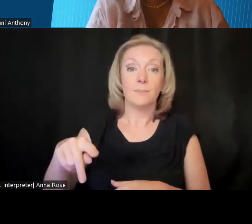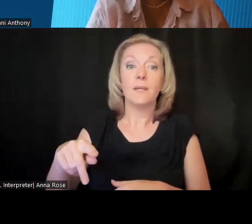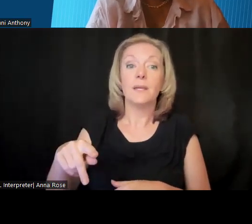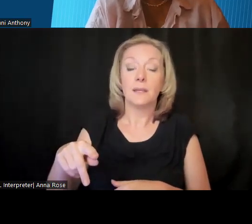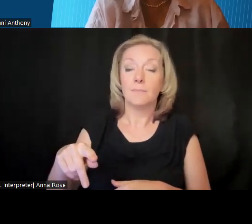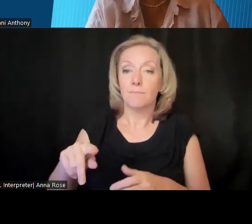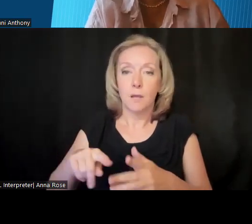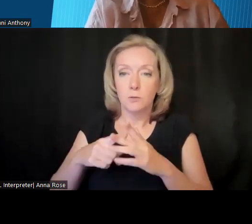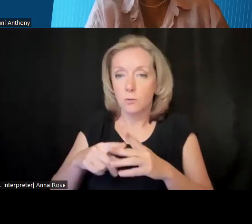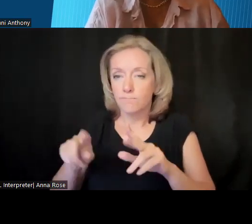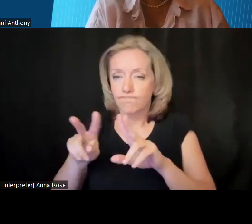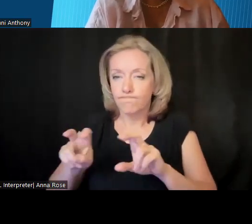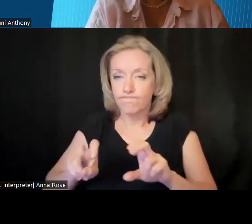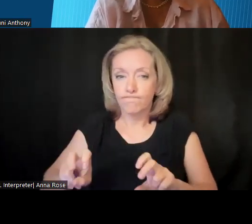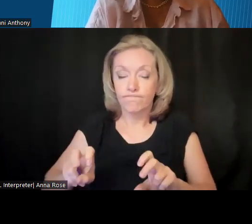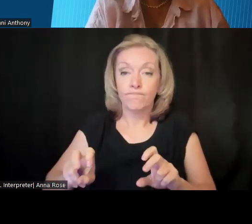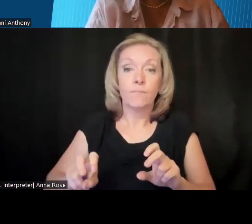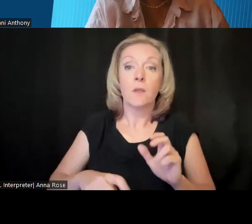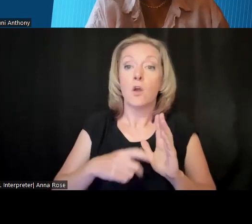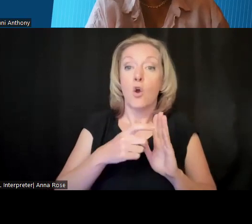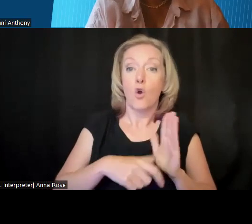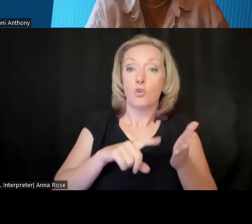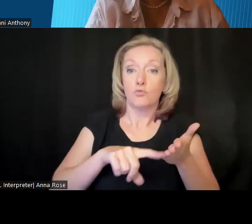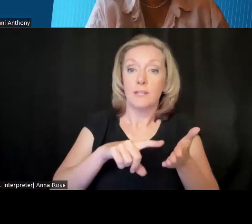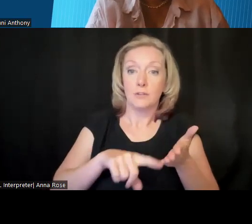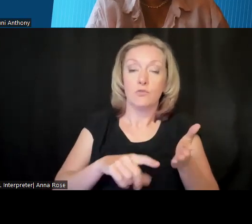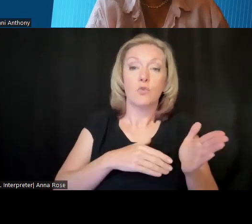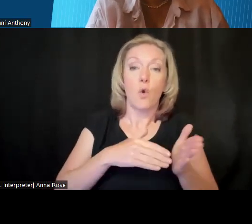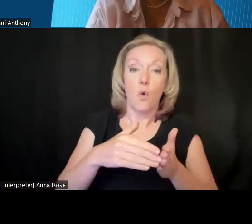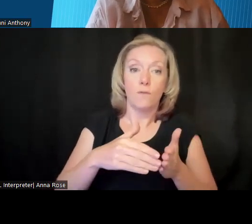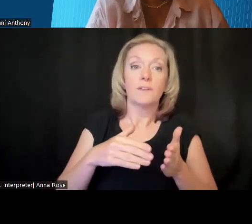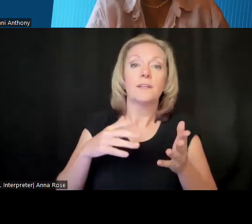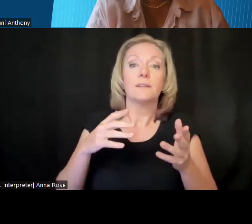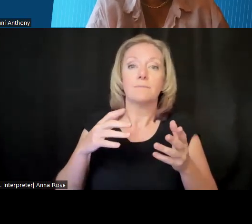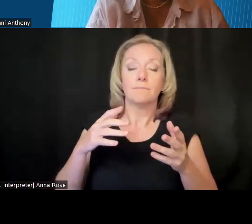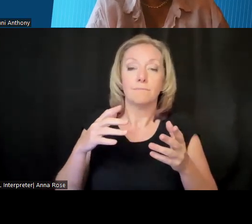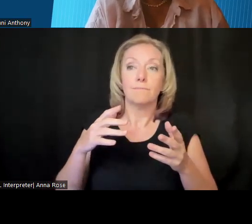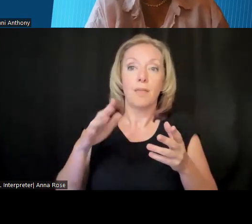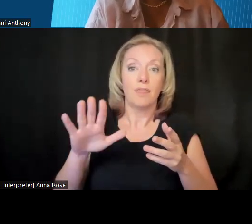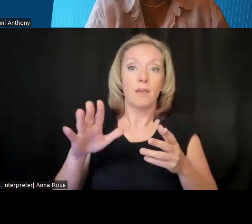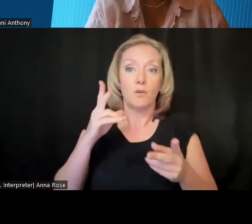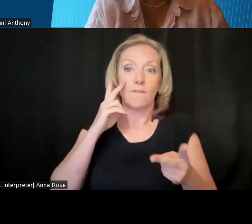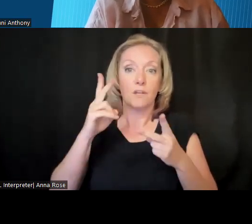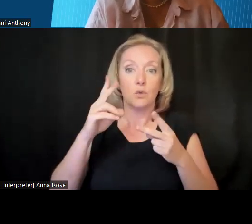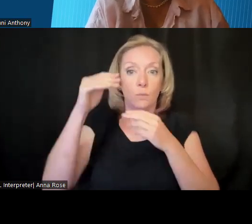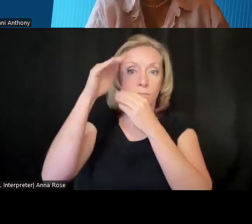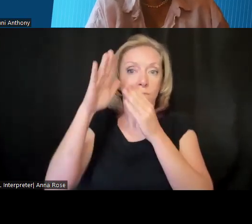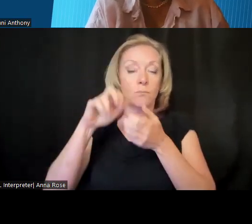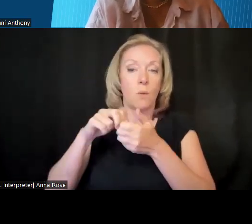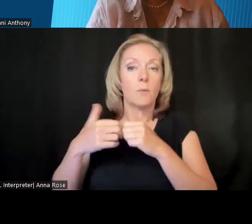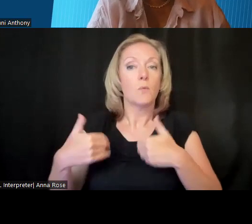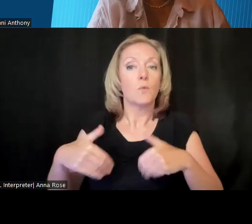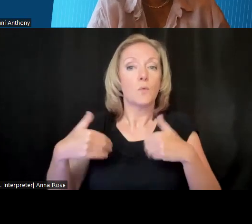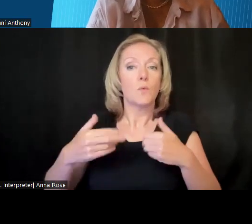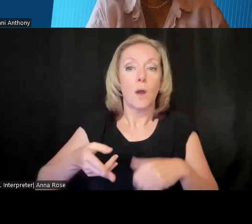start looking. If you read the literature, their incidence of refractive errors is off the chart. So many times these are kids